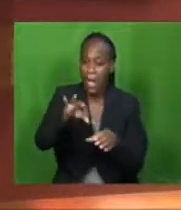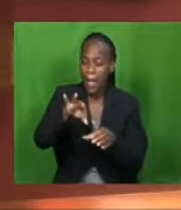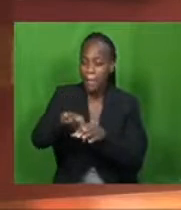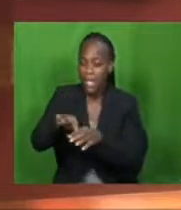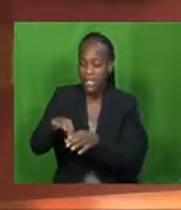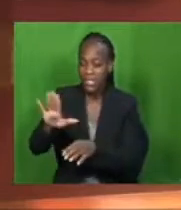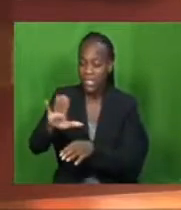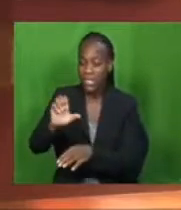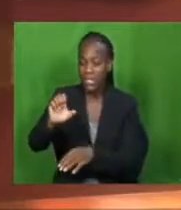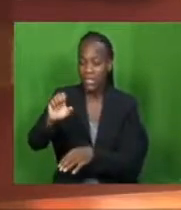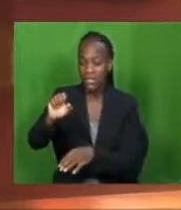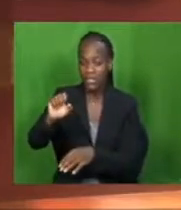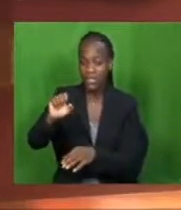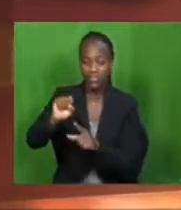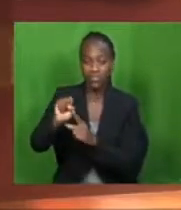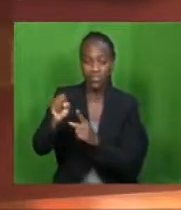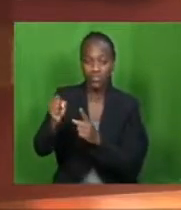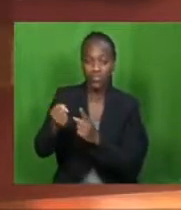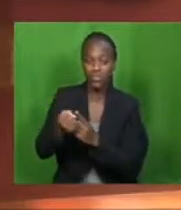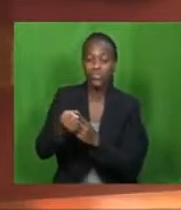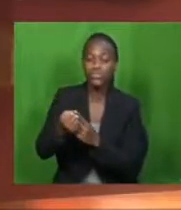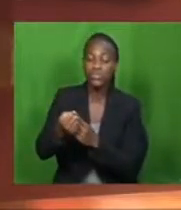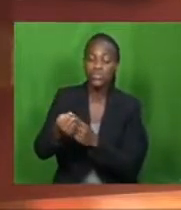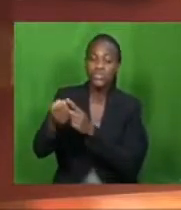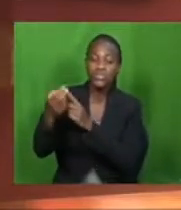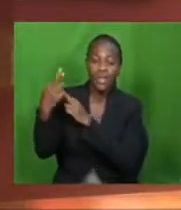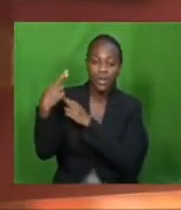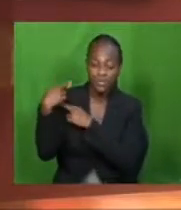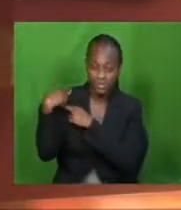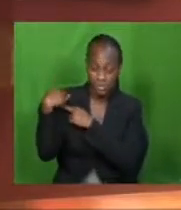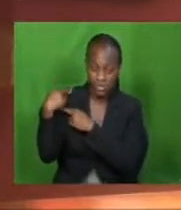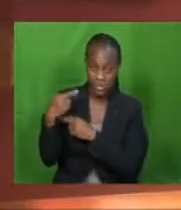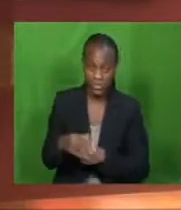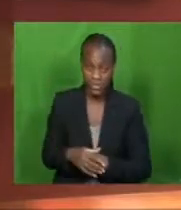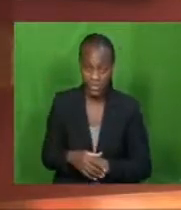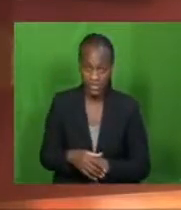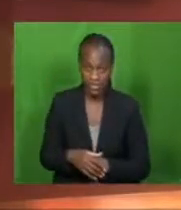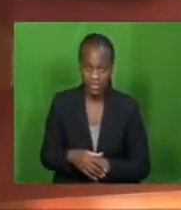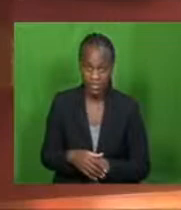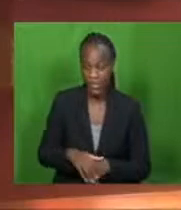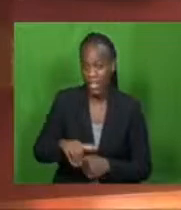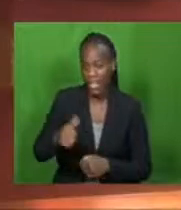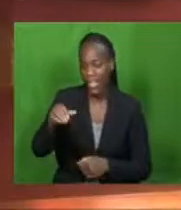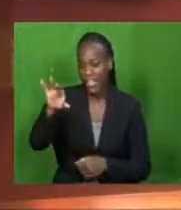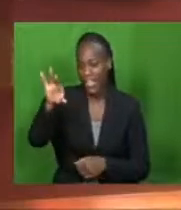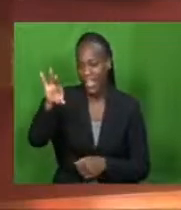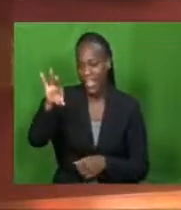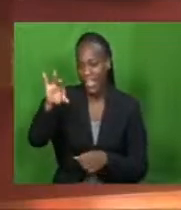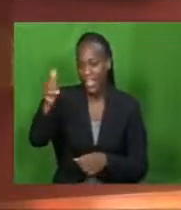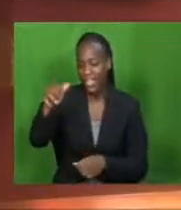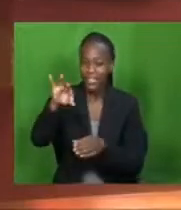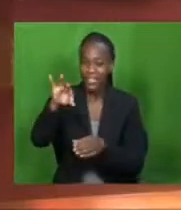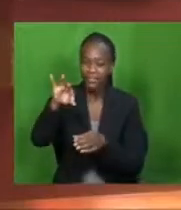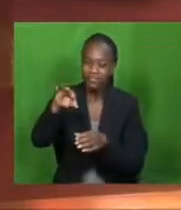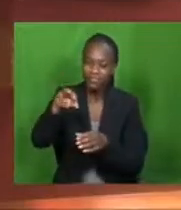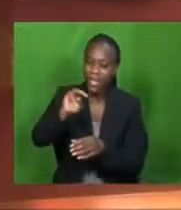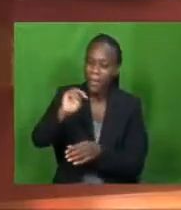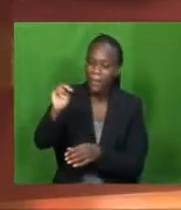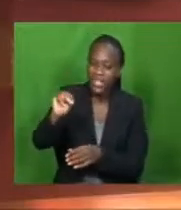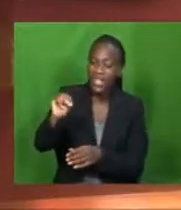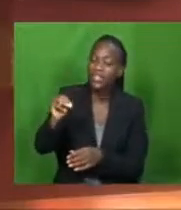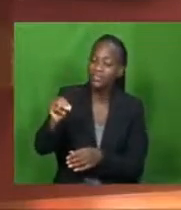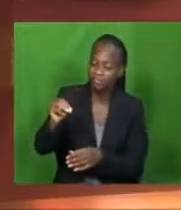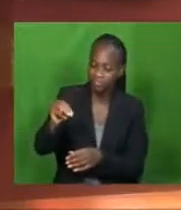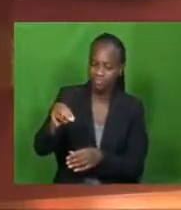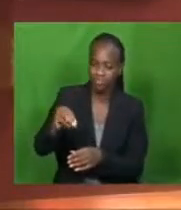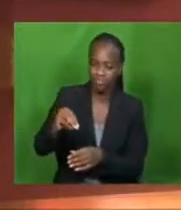responsibility or as offset for their carbon footprints. The remaining 10 million seedlings will be planted outside